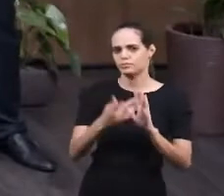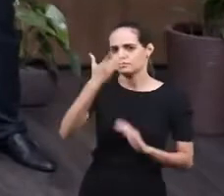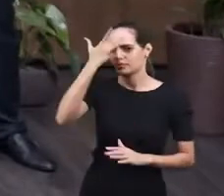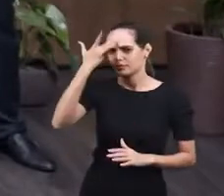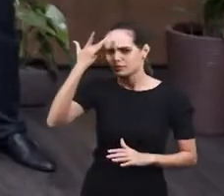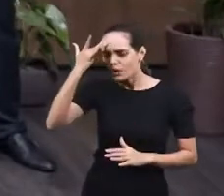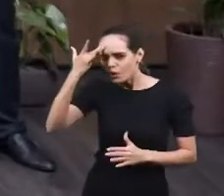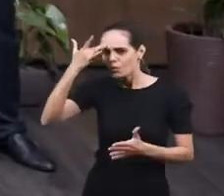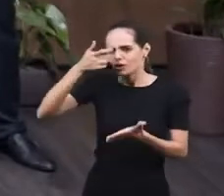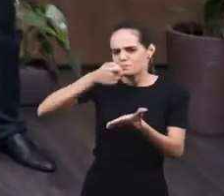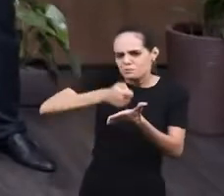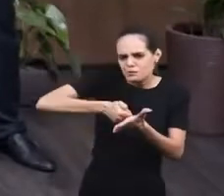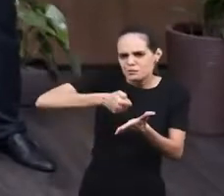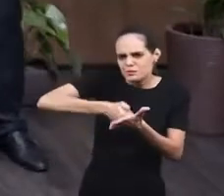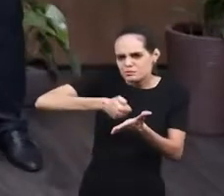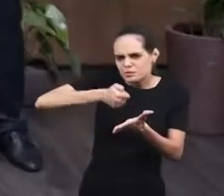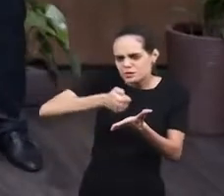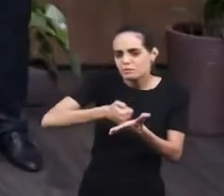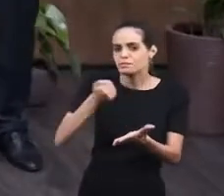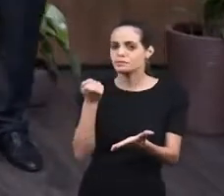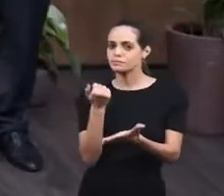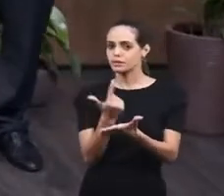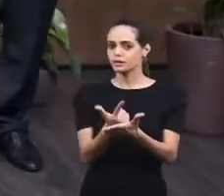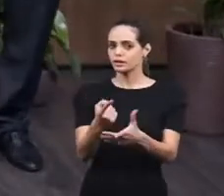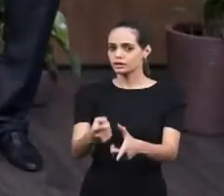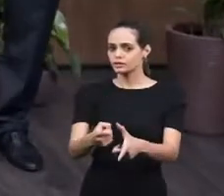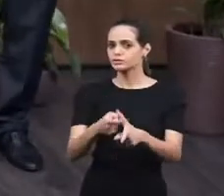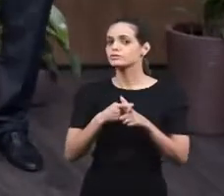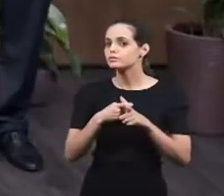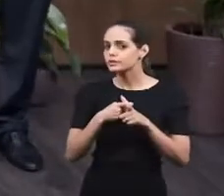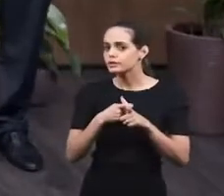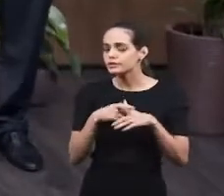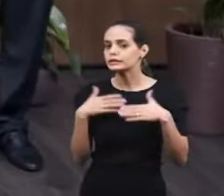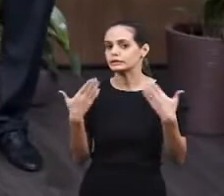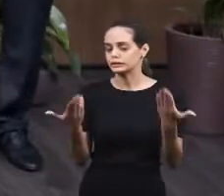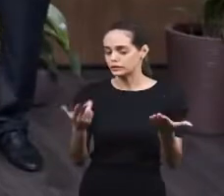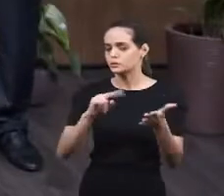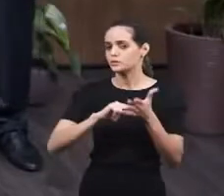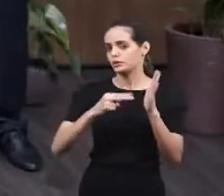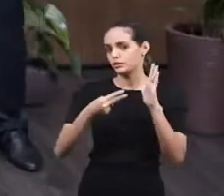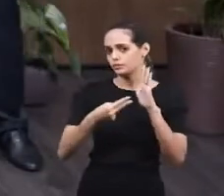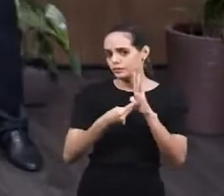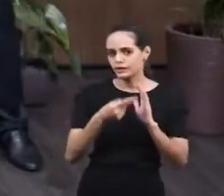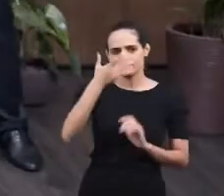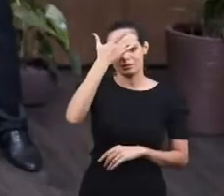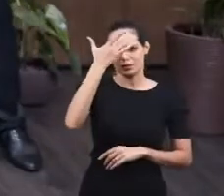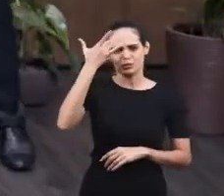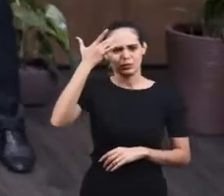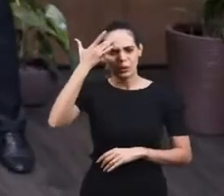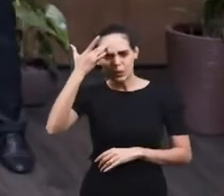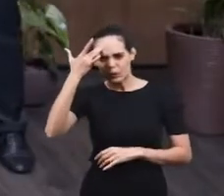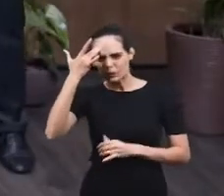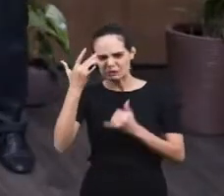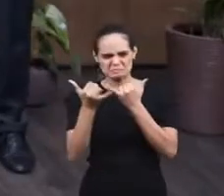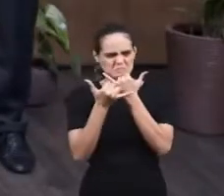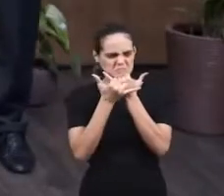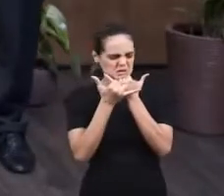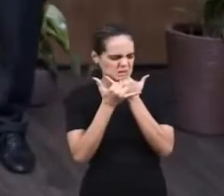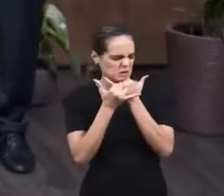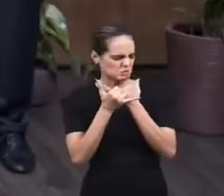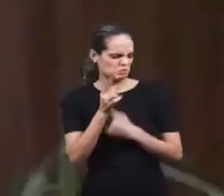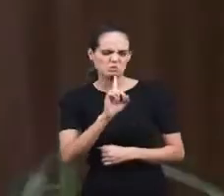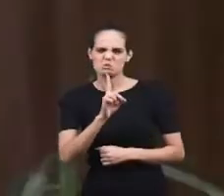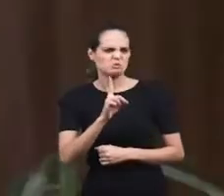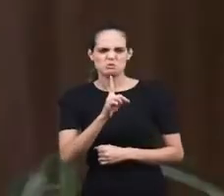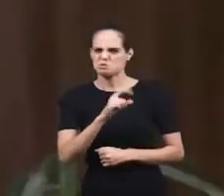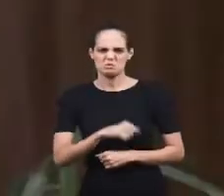when he shared the parable of the unforgiving servant or uncompassionate creditor. So the creditor that did not forgive the